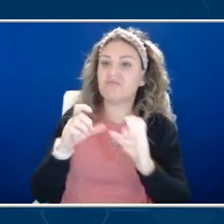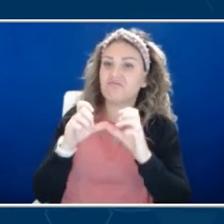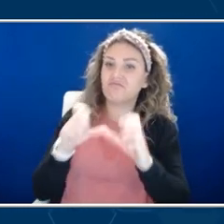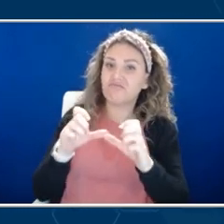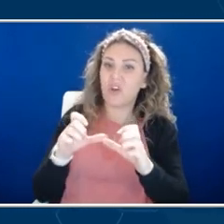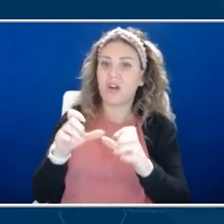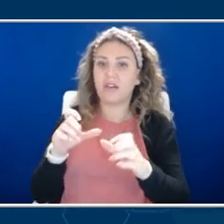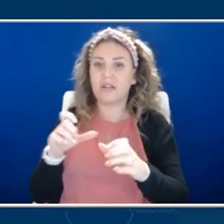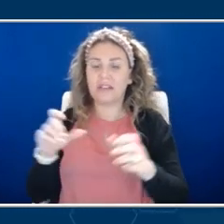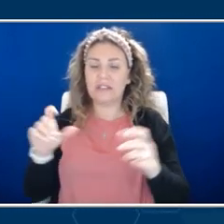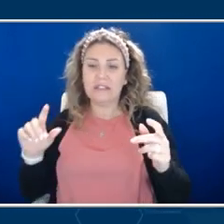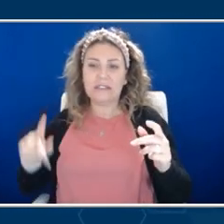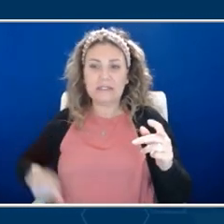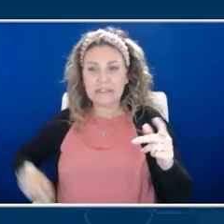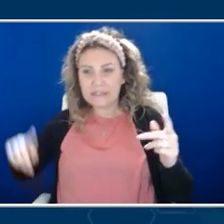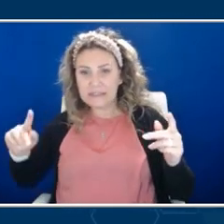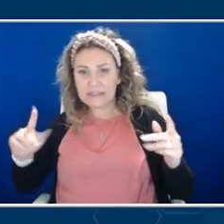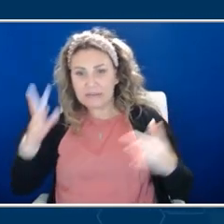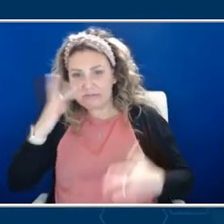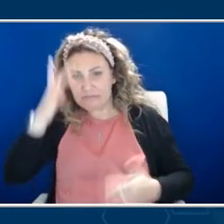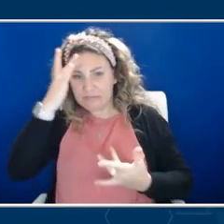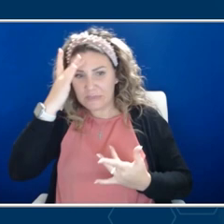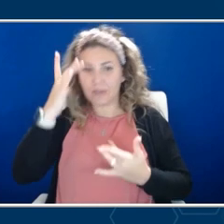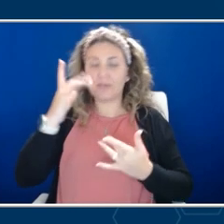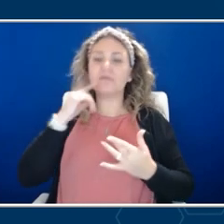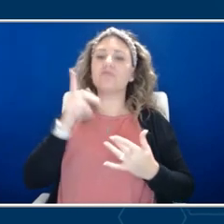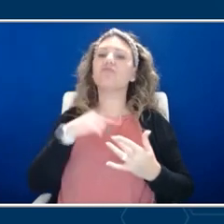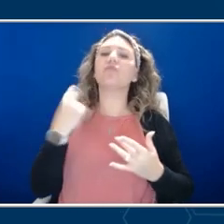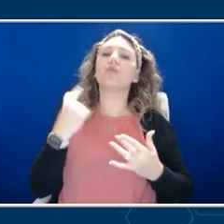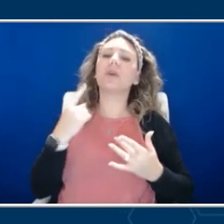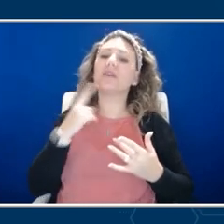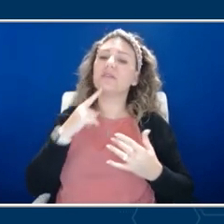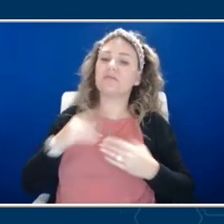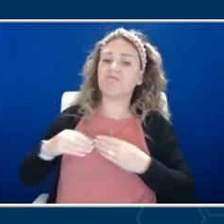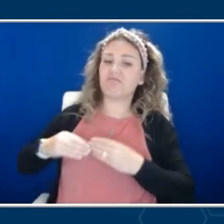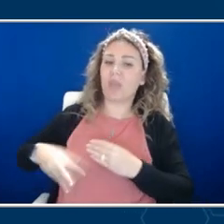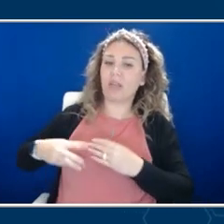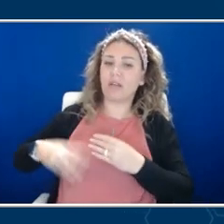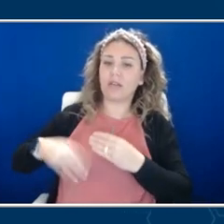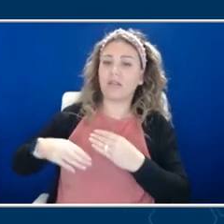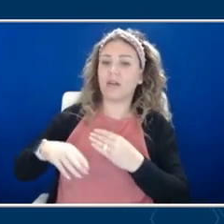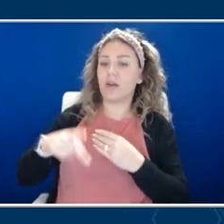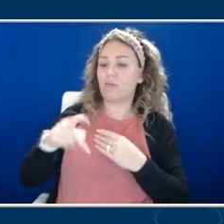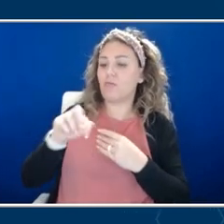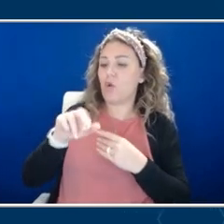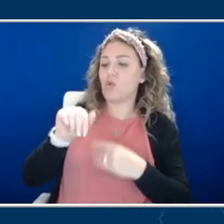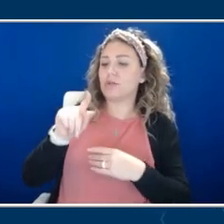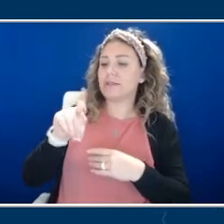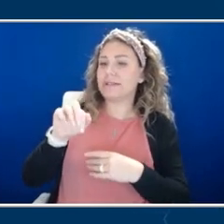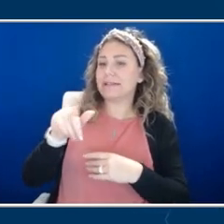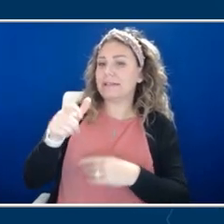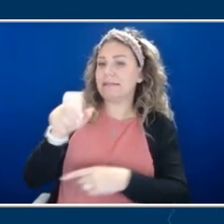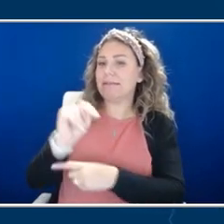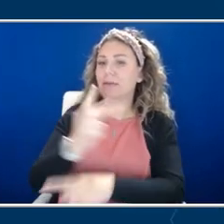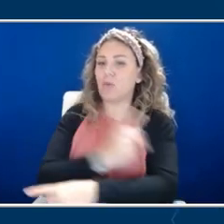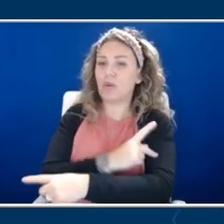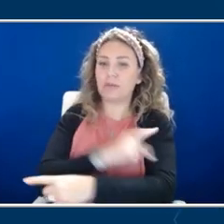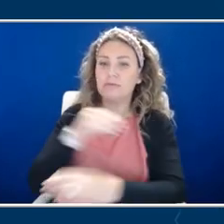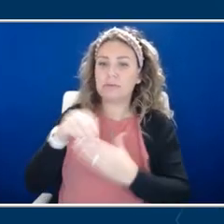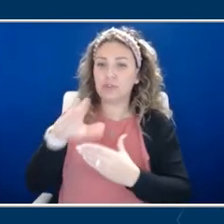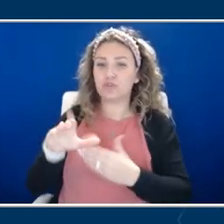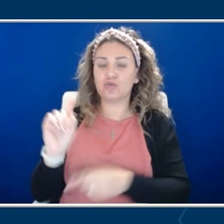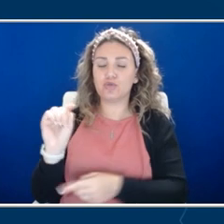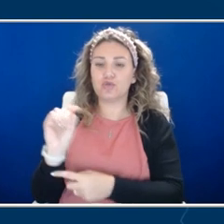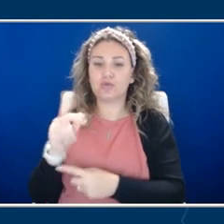time. These patients are at risk of leaking protein in their urine, having high blood pressure, and all of those